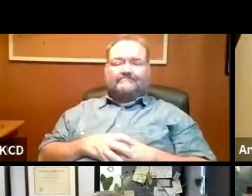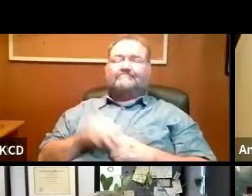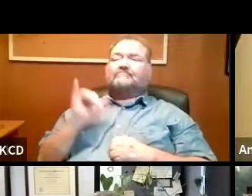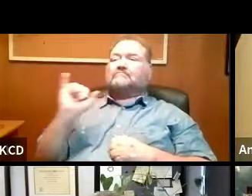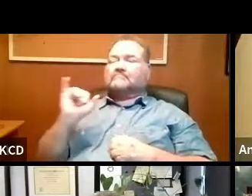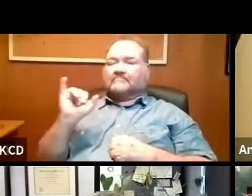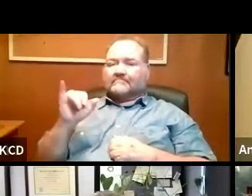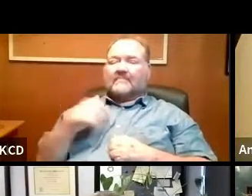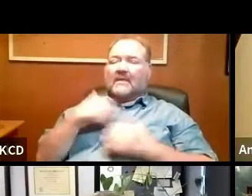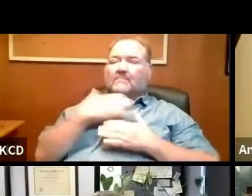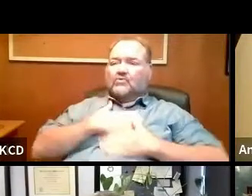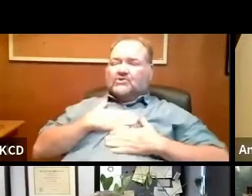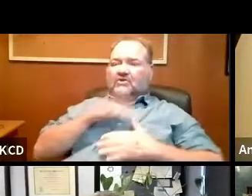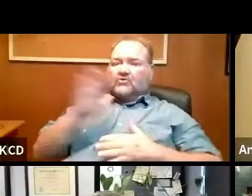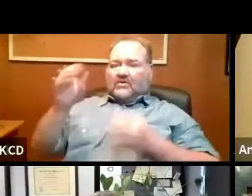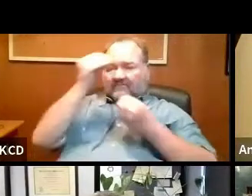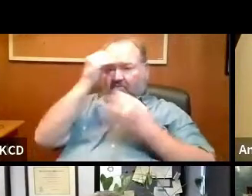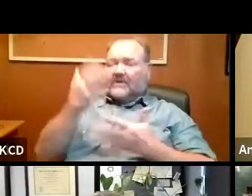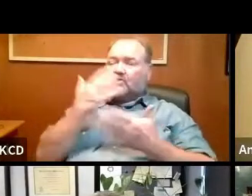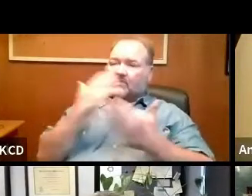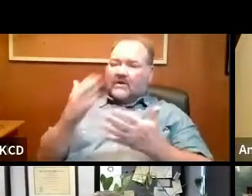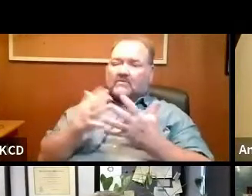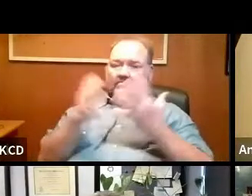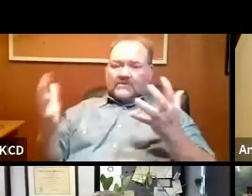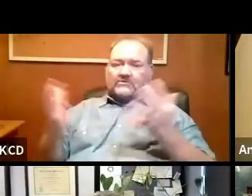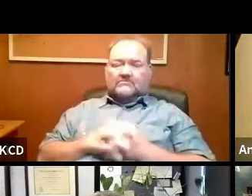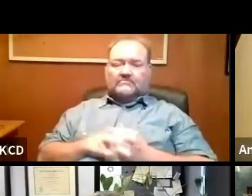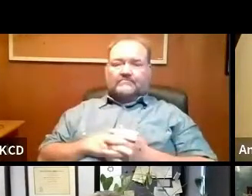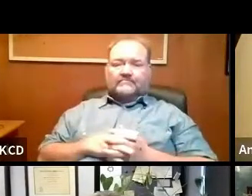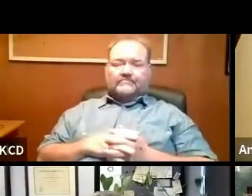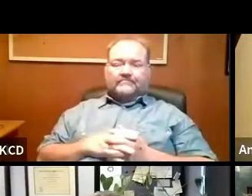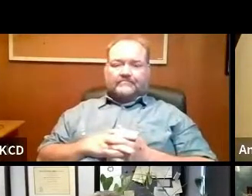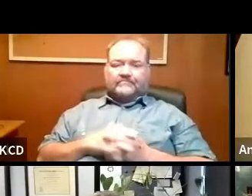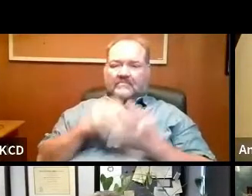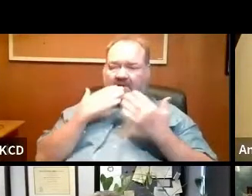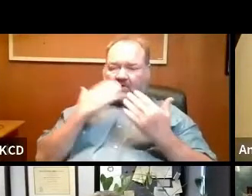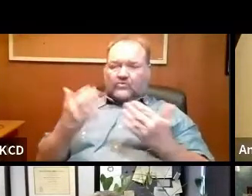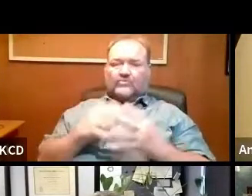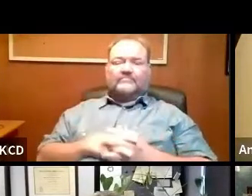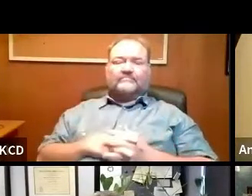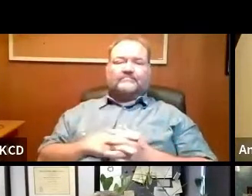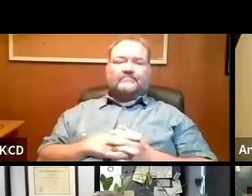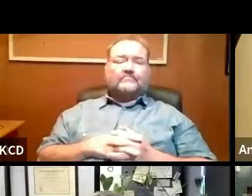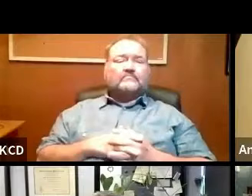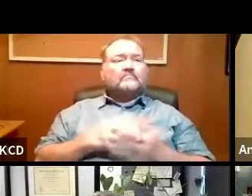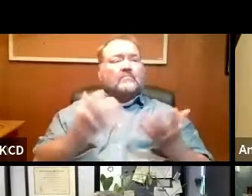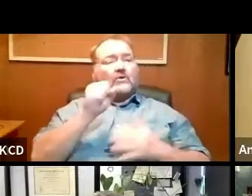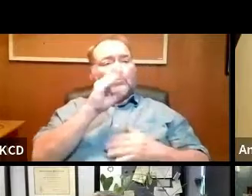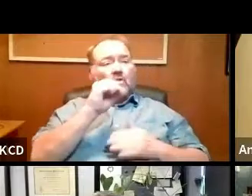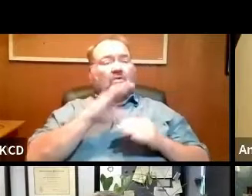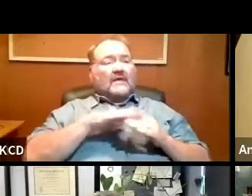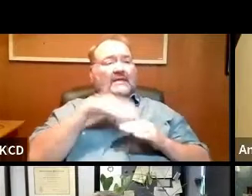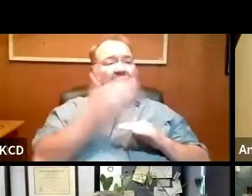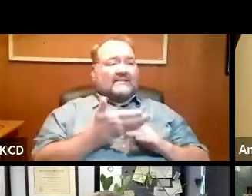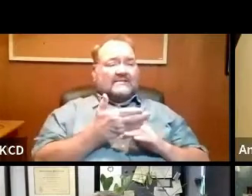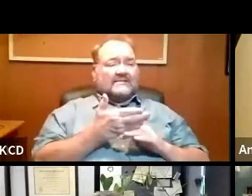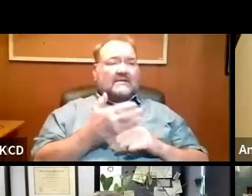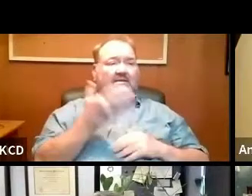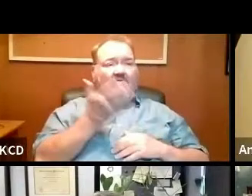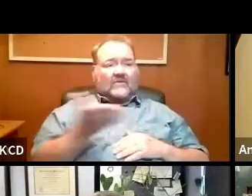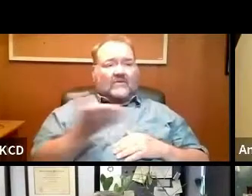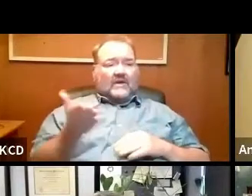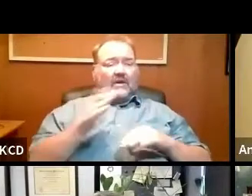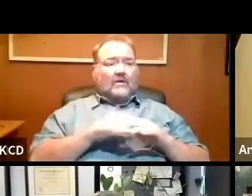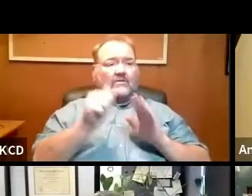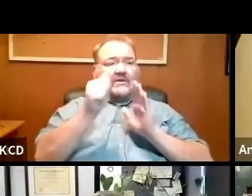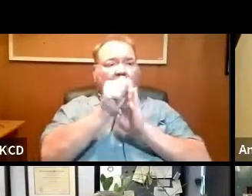Well, appreciate your information. Thank you very much. Thank you. So the next item on the agenda